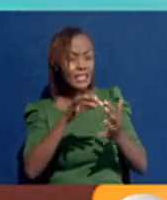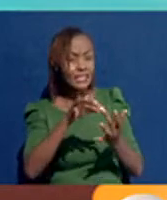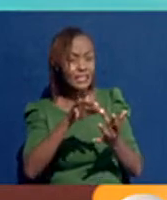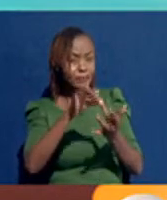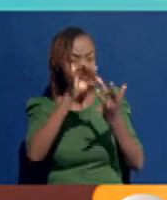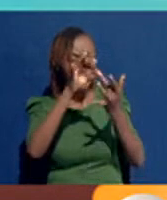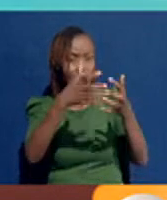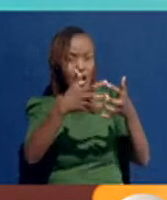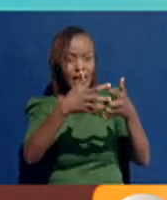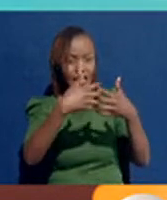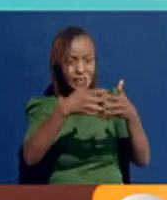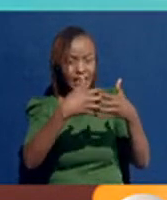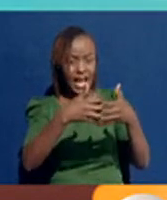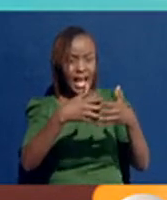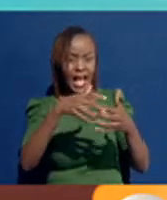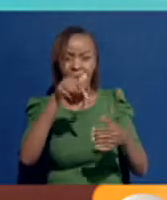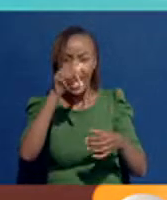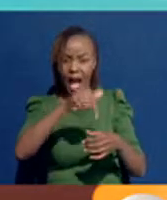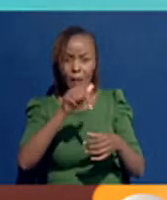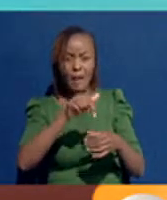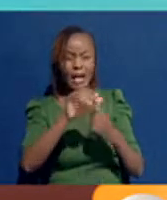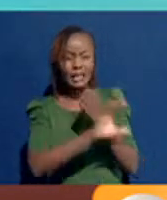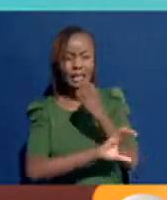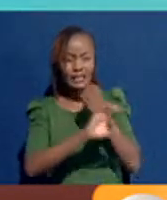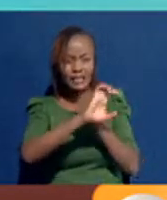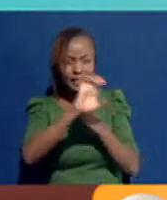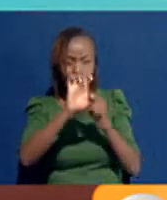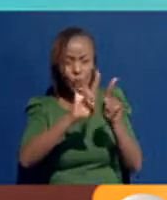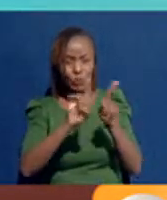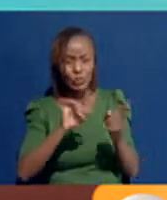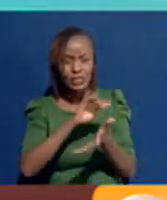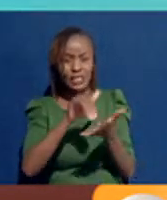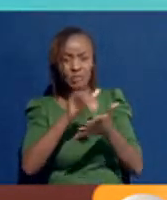countries in East Africa, East and Central Africa, which is having. And